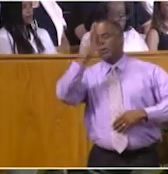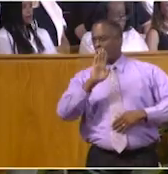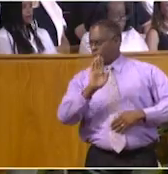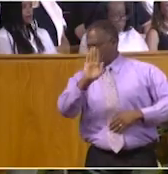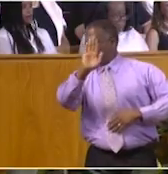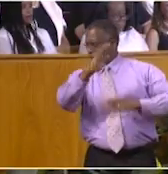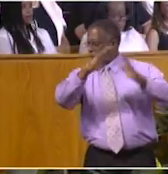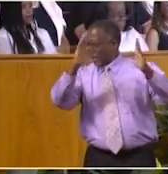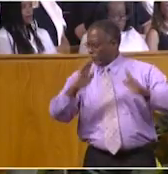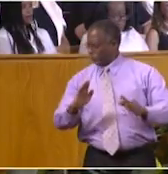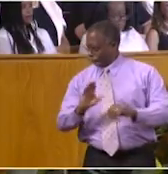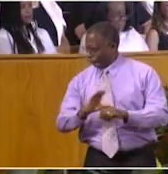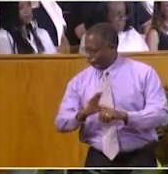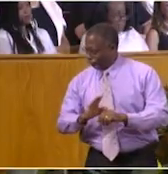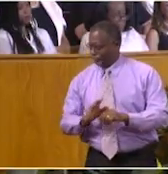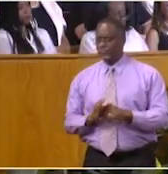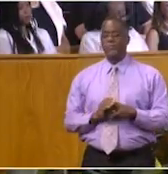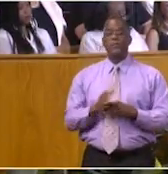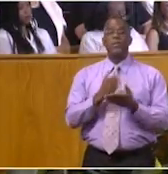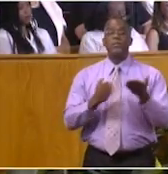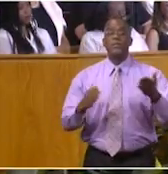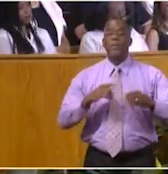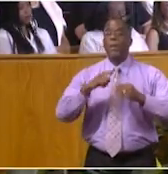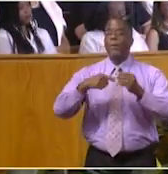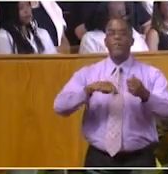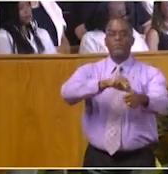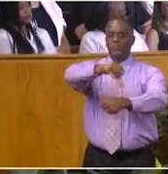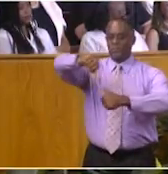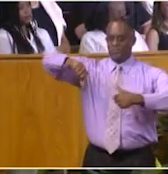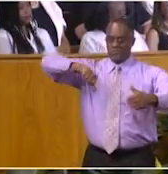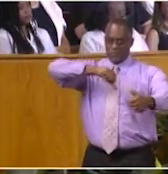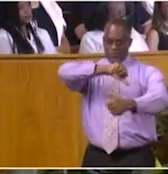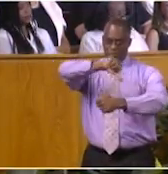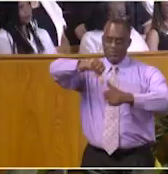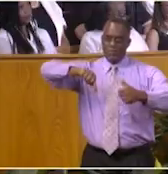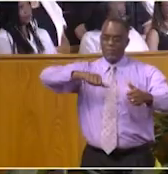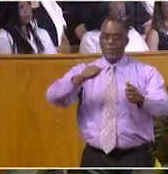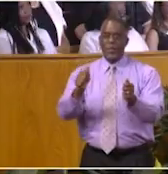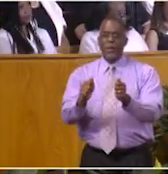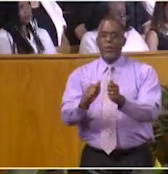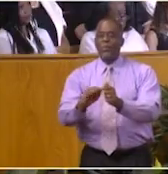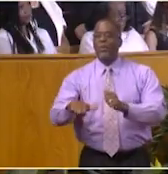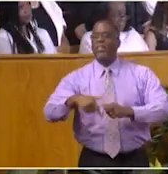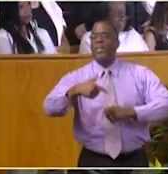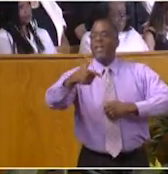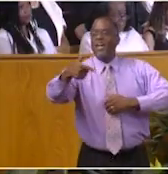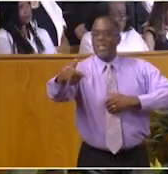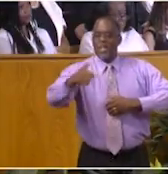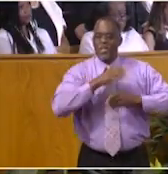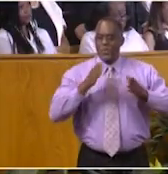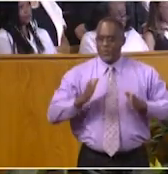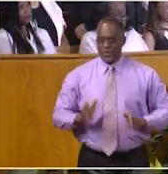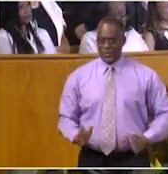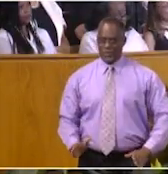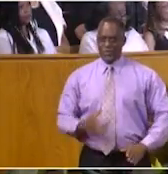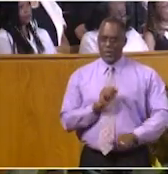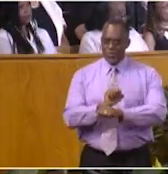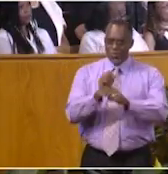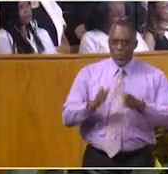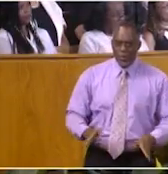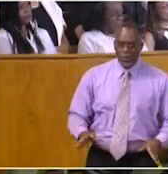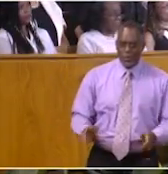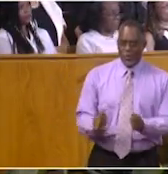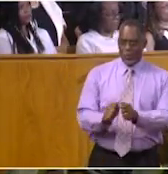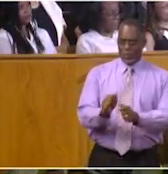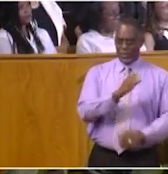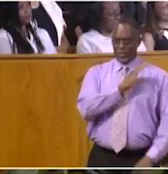Lord. Because there's something about fellowshipping with fellow laborers in